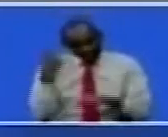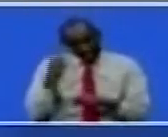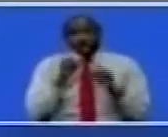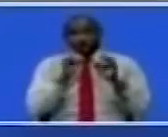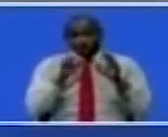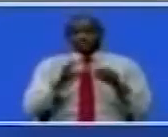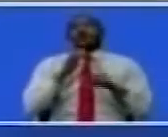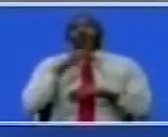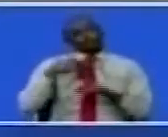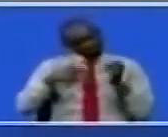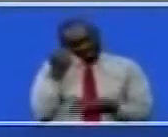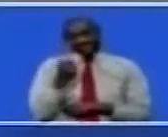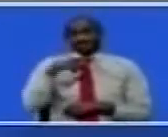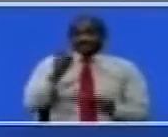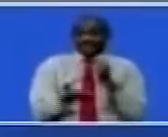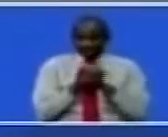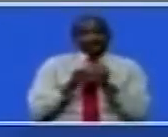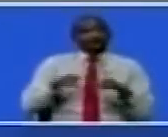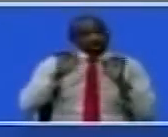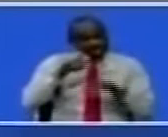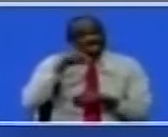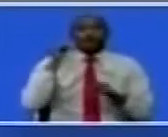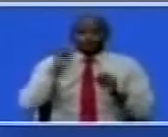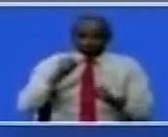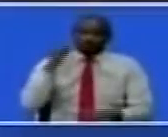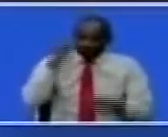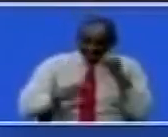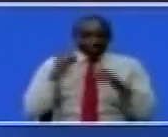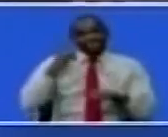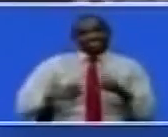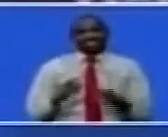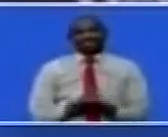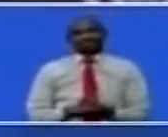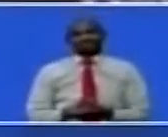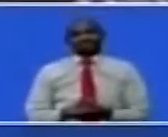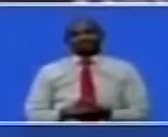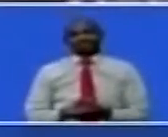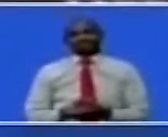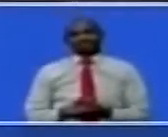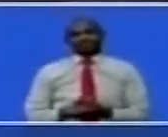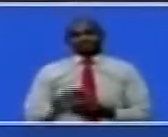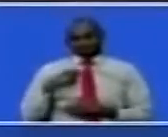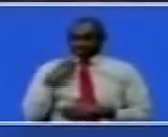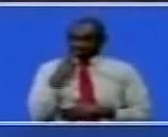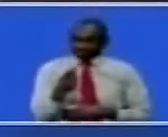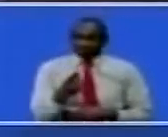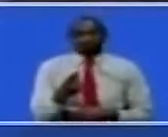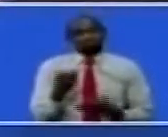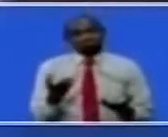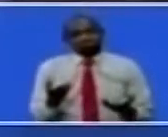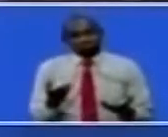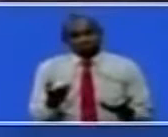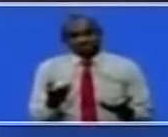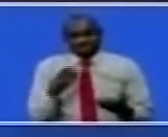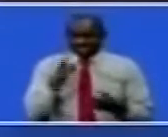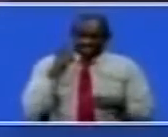mwaka. Hii ni baada ya kuisaidia timu ya Australia kufika finali ya mwaka huu. The great time with the team over the last over